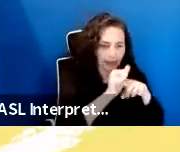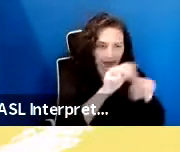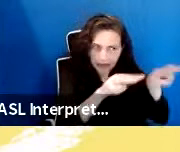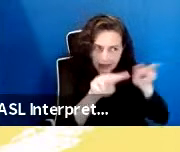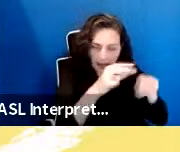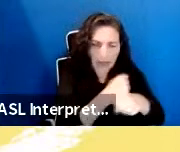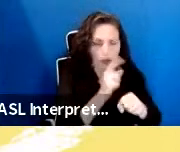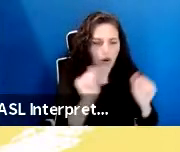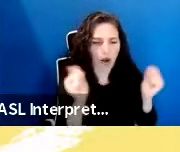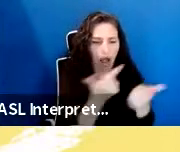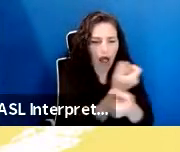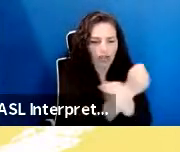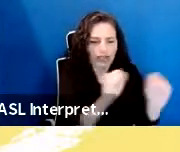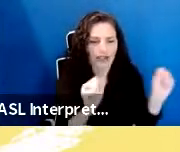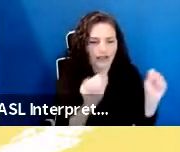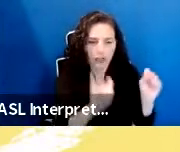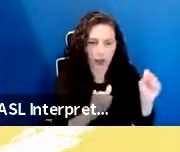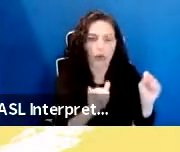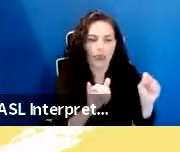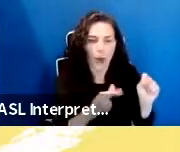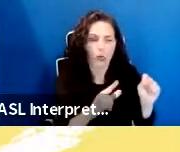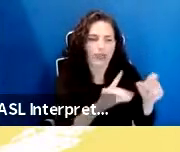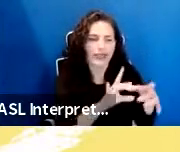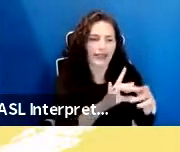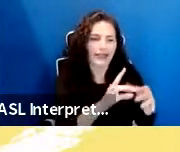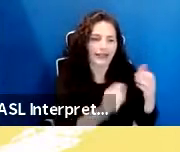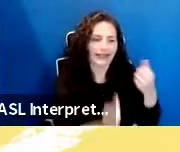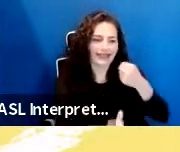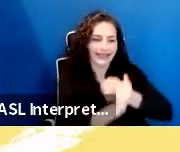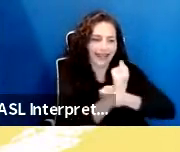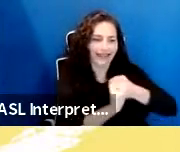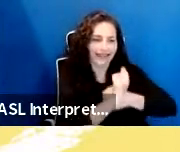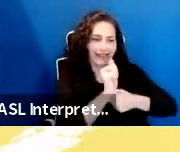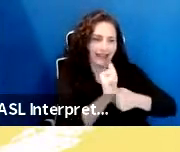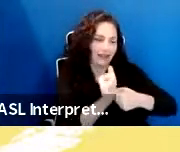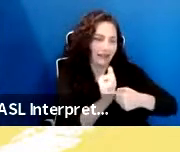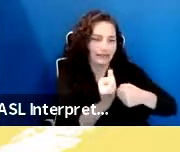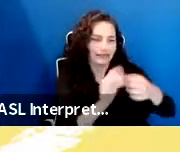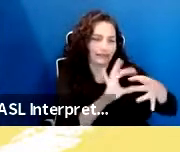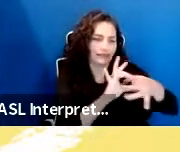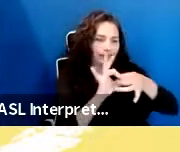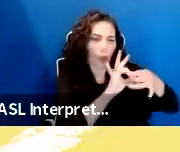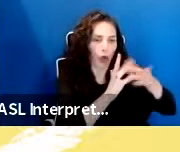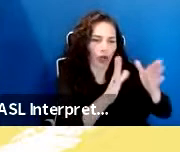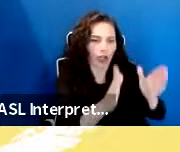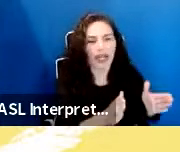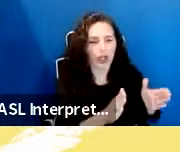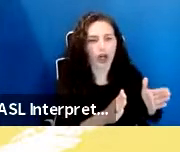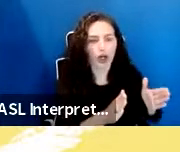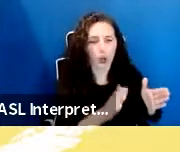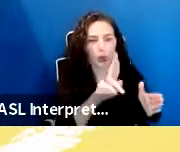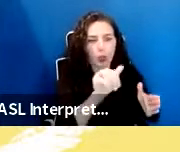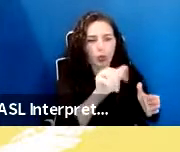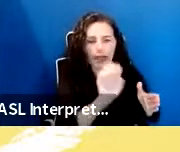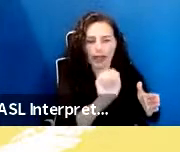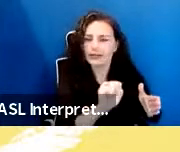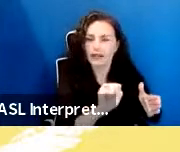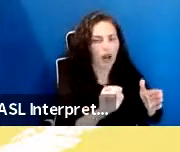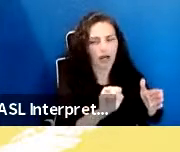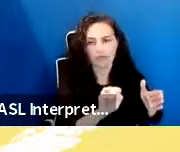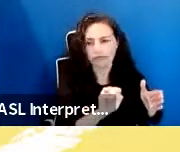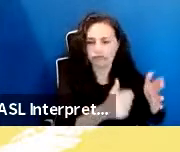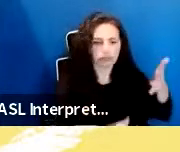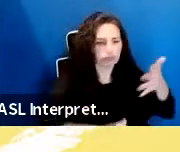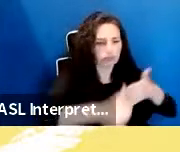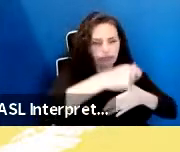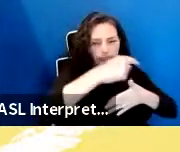coordinator rates are the basic rates that apply, and all other rates are negotiable. And as previously